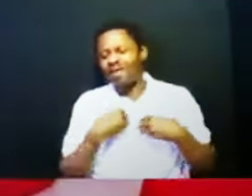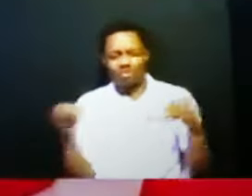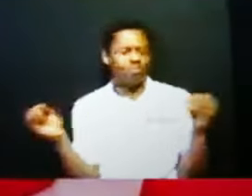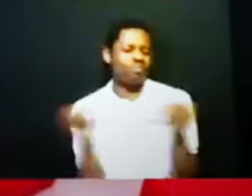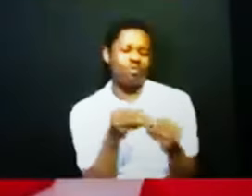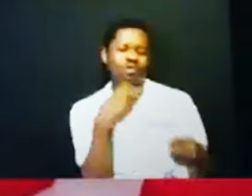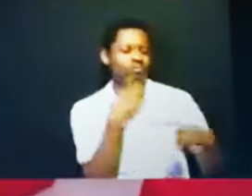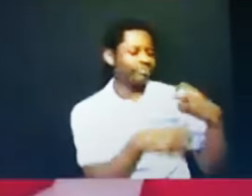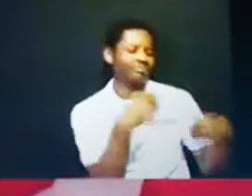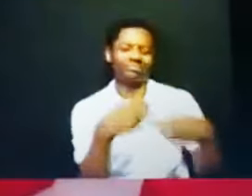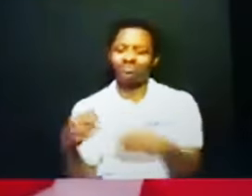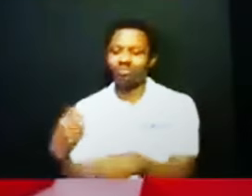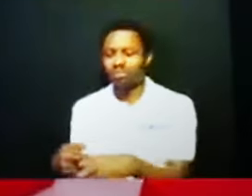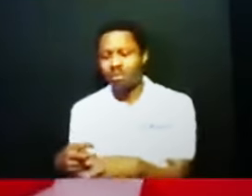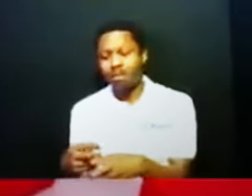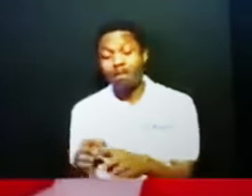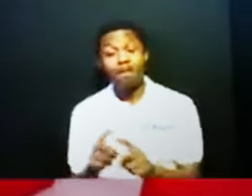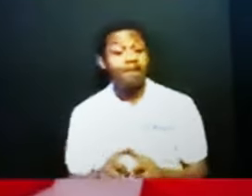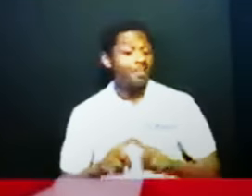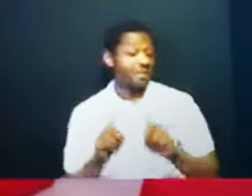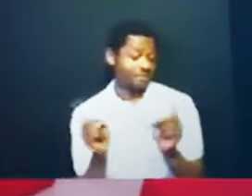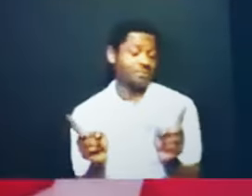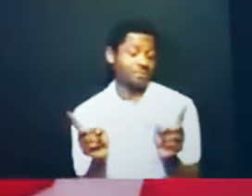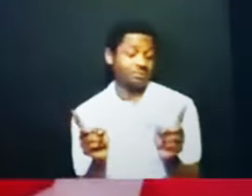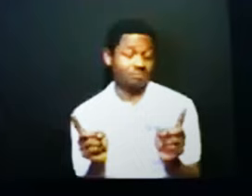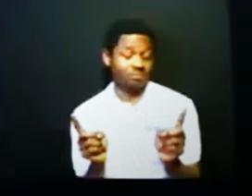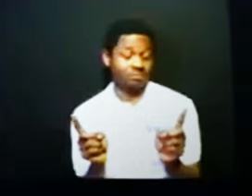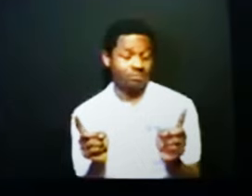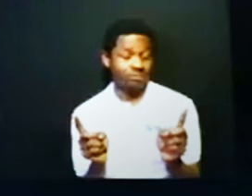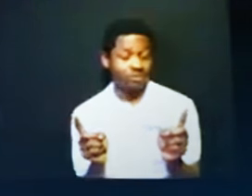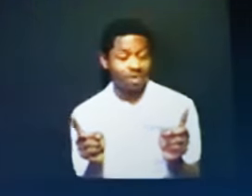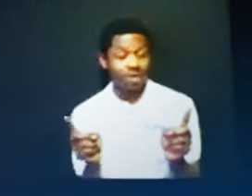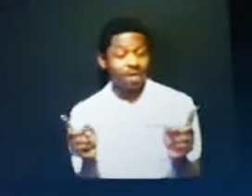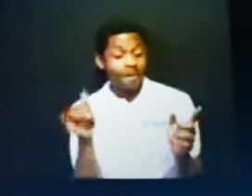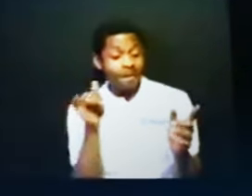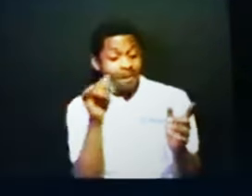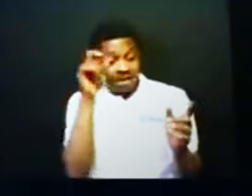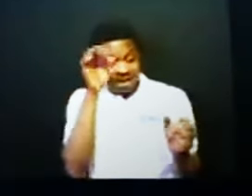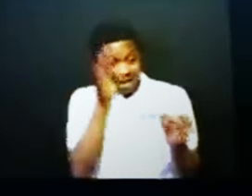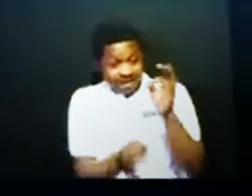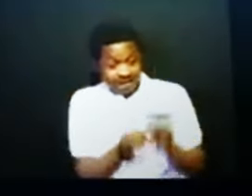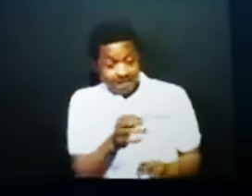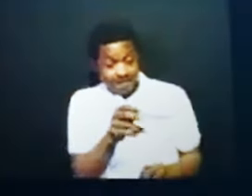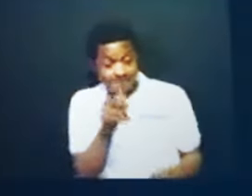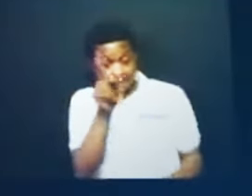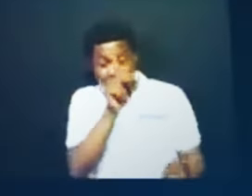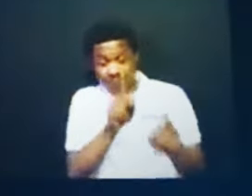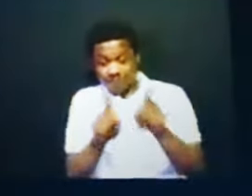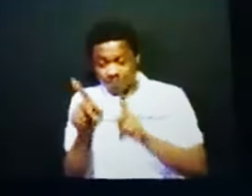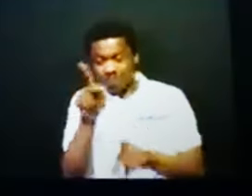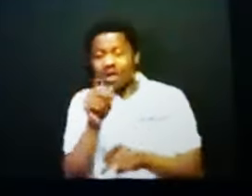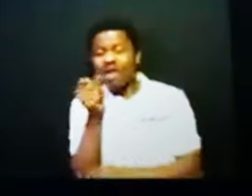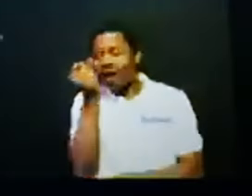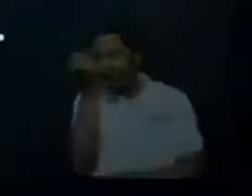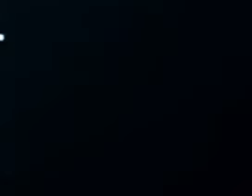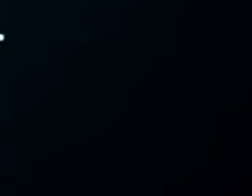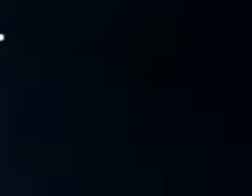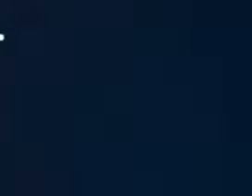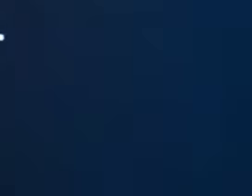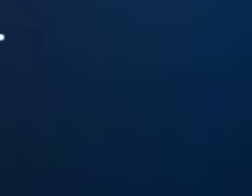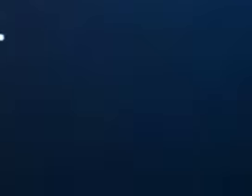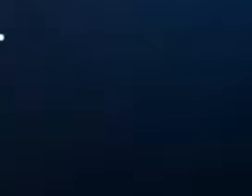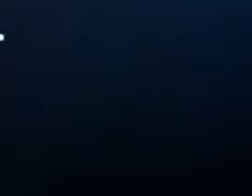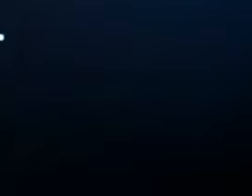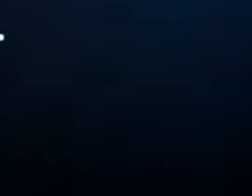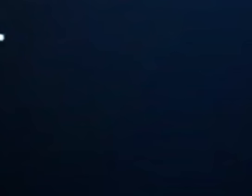everywhere. However, the understanding that in life, things that cause offense are